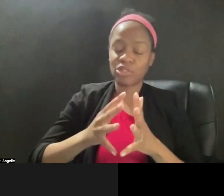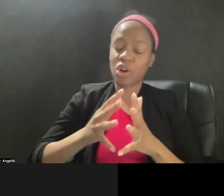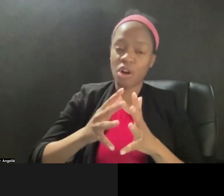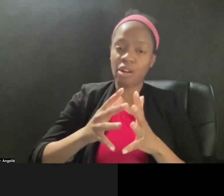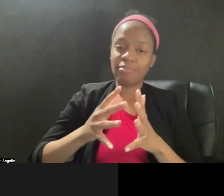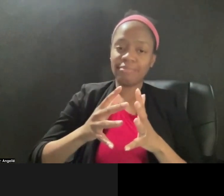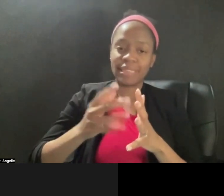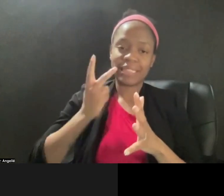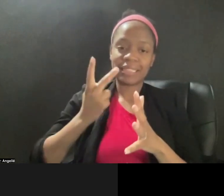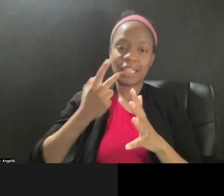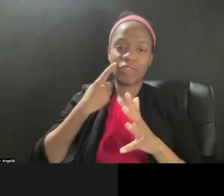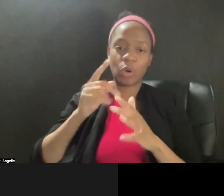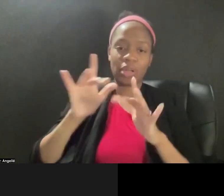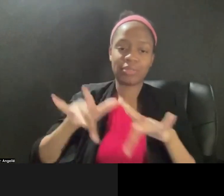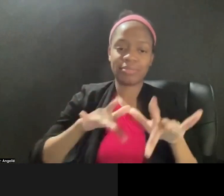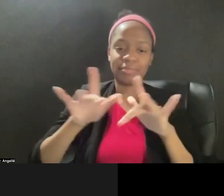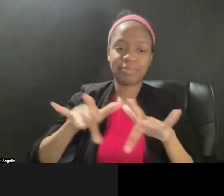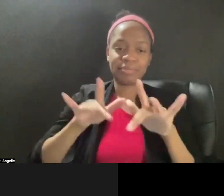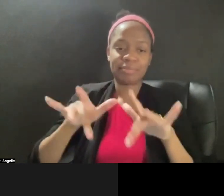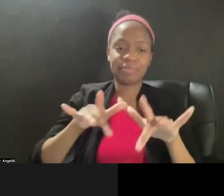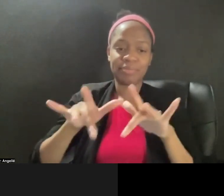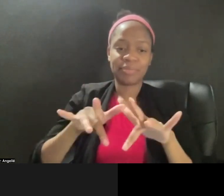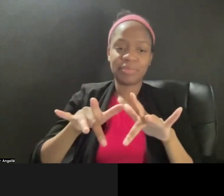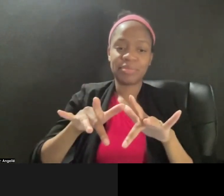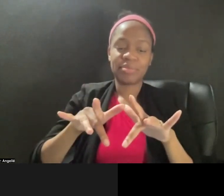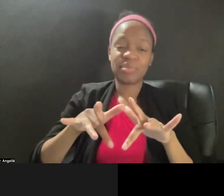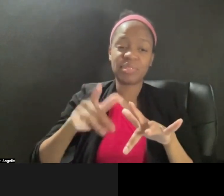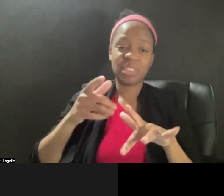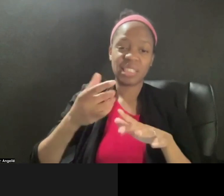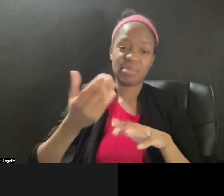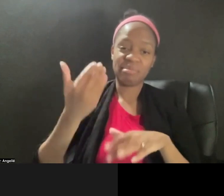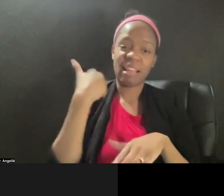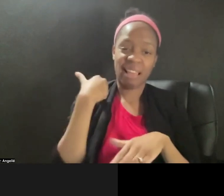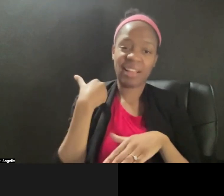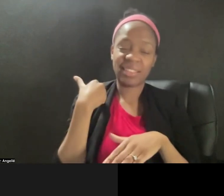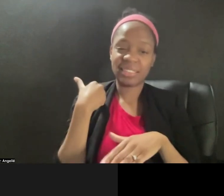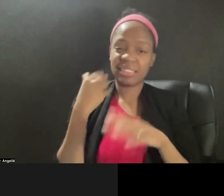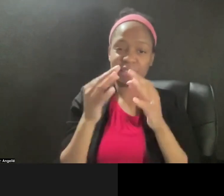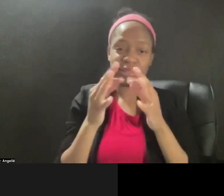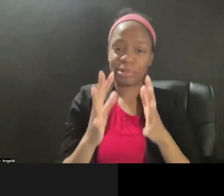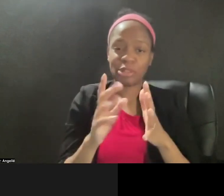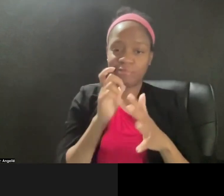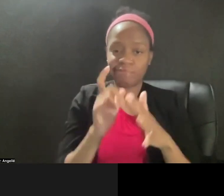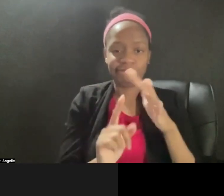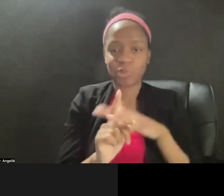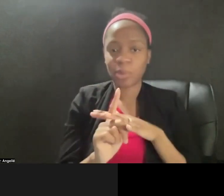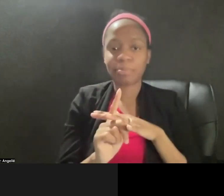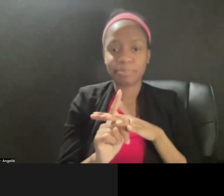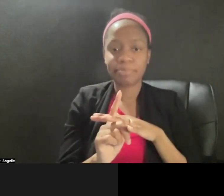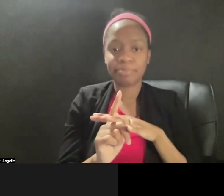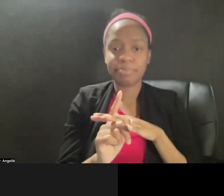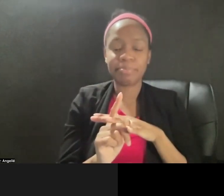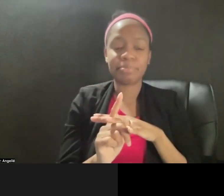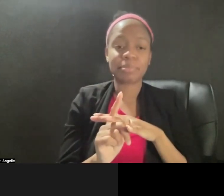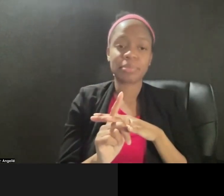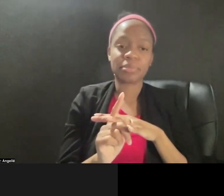recording for posterity. We have had it in the past where the interpreters don't show up in